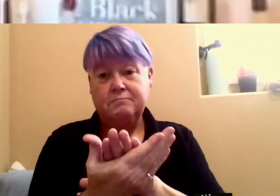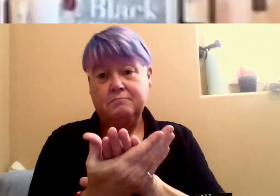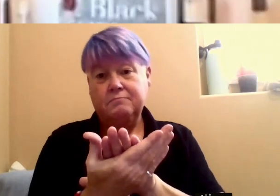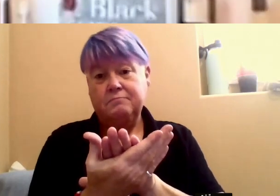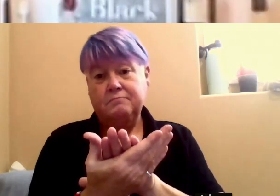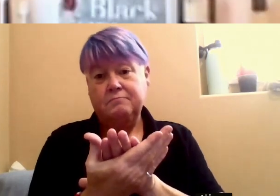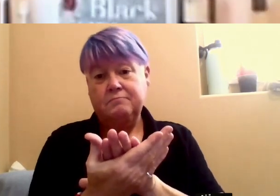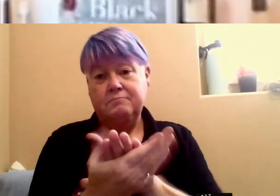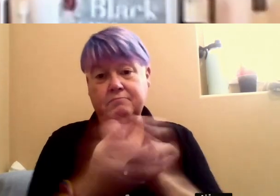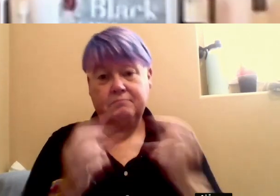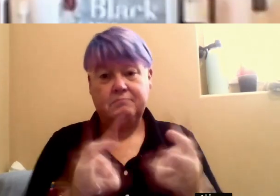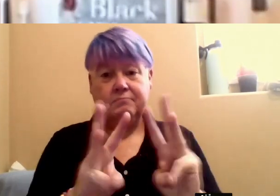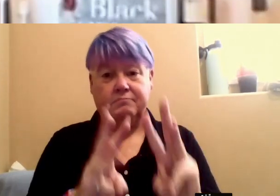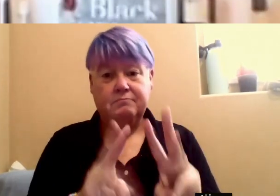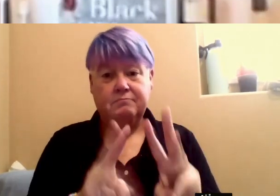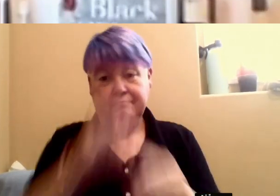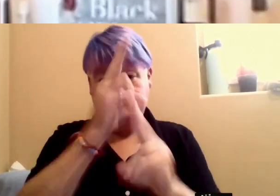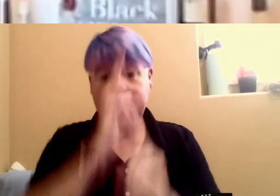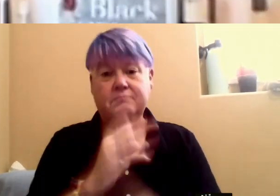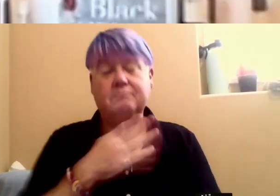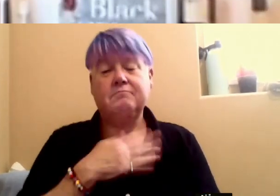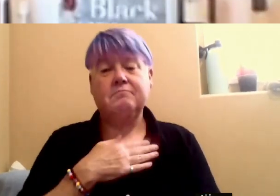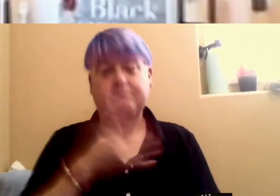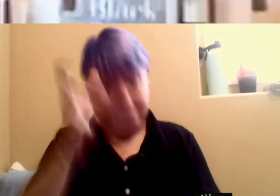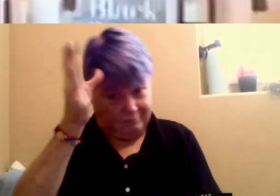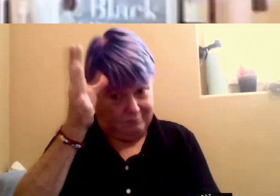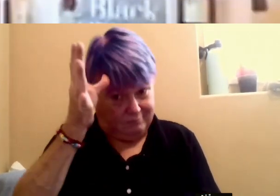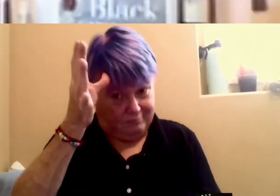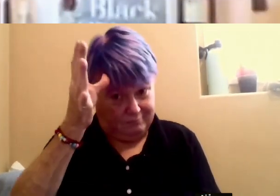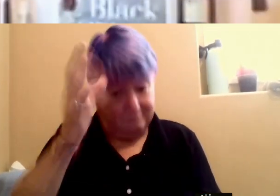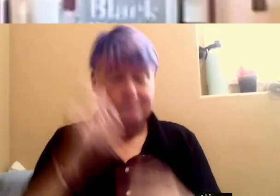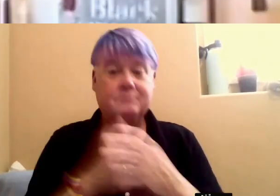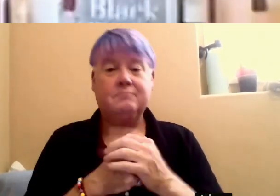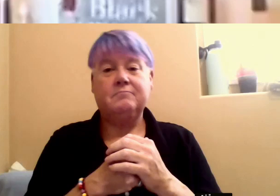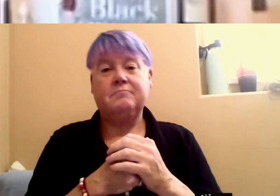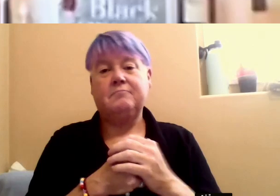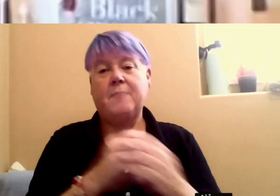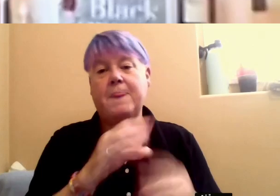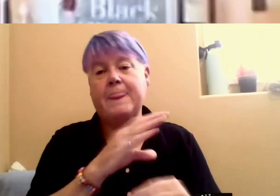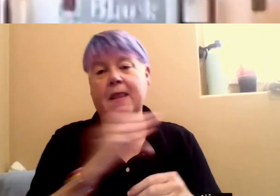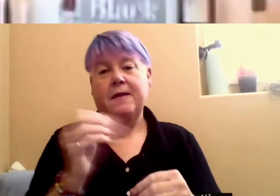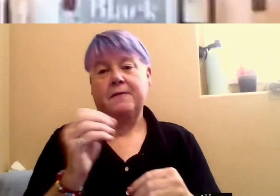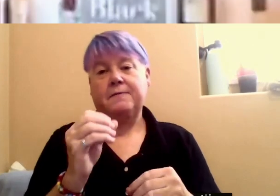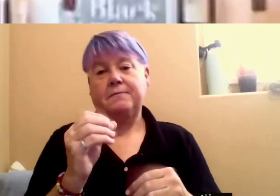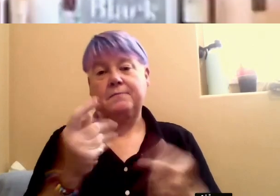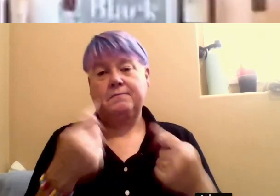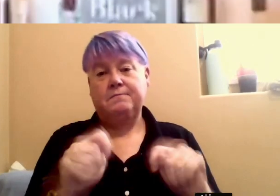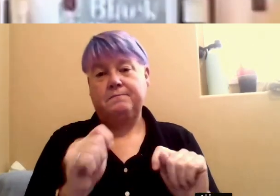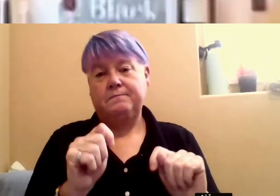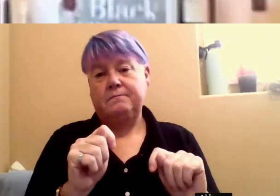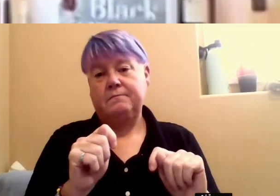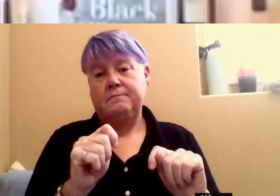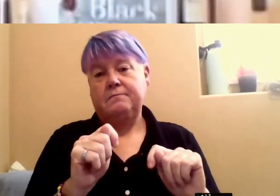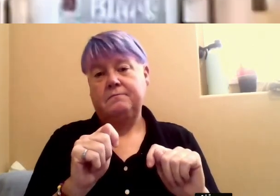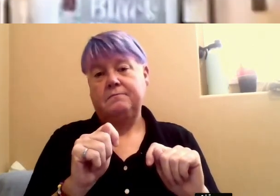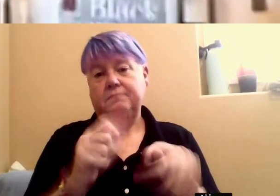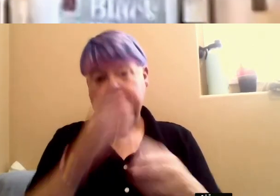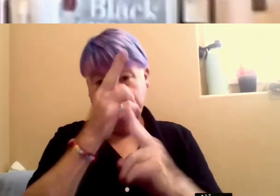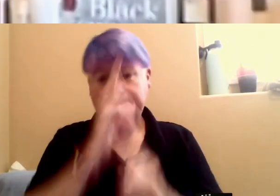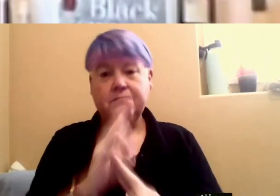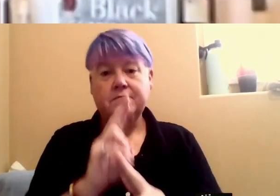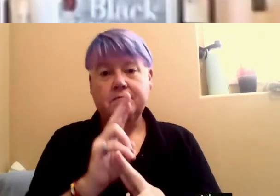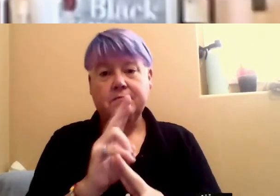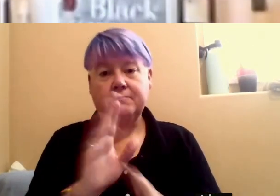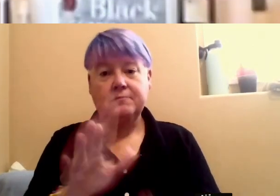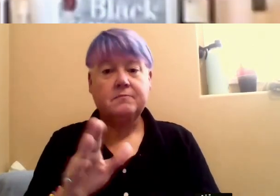a way to honor my father, and to try and like um, honor his legacy, because